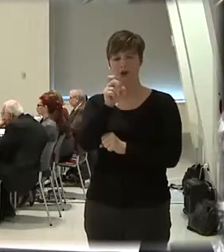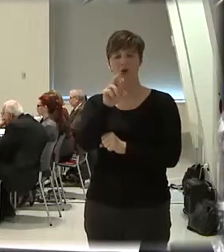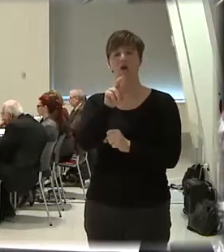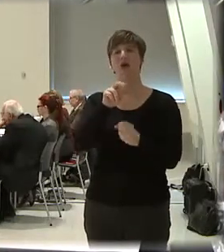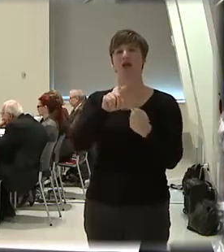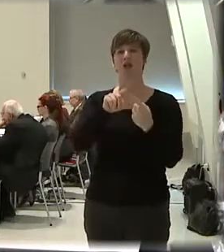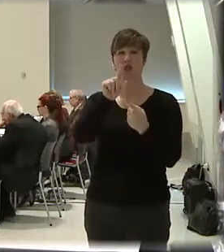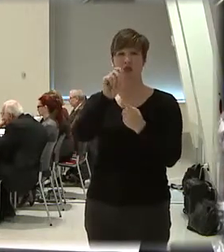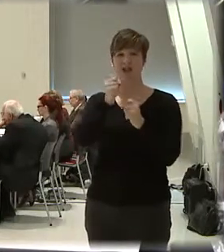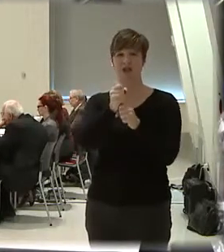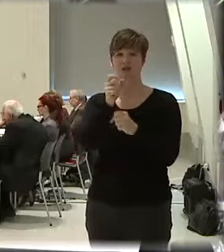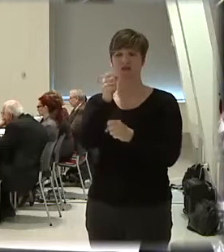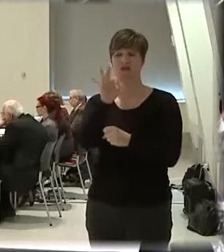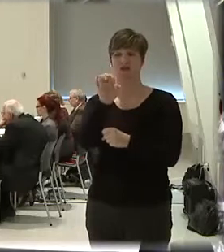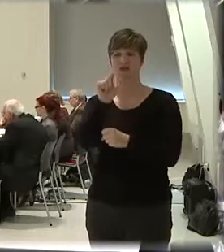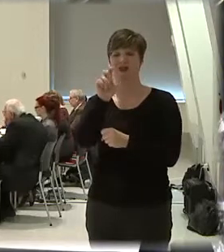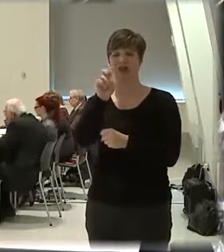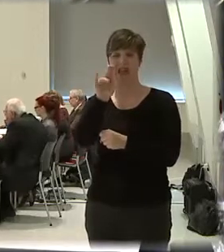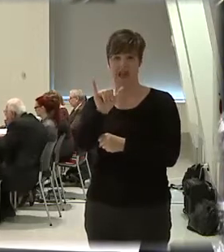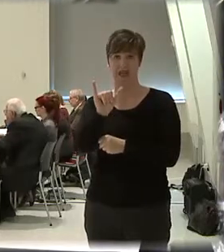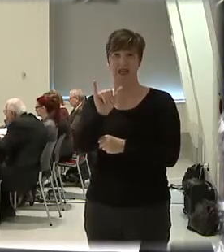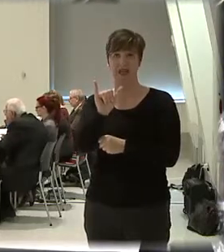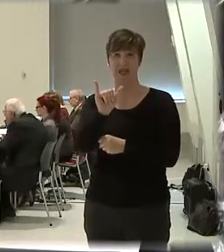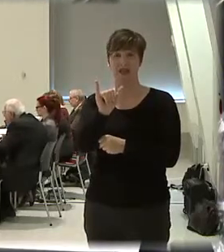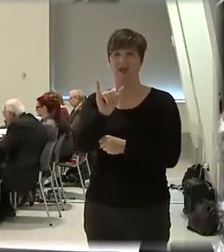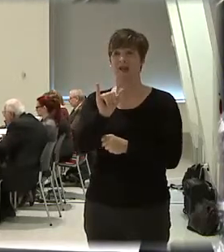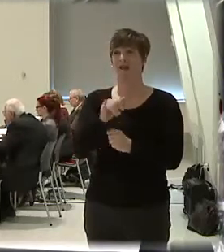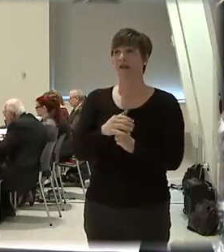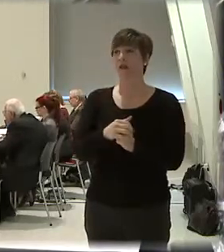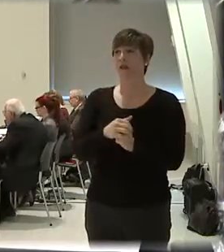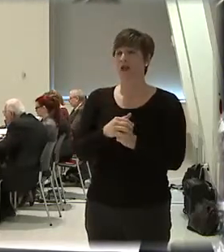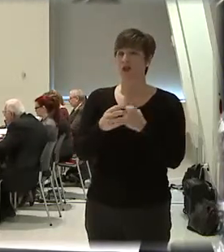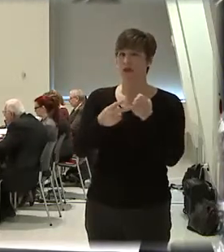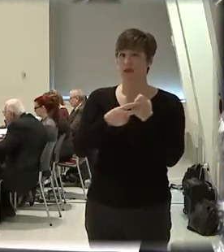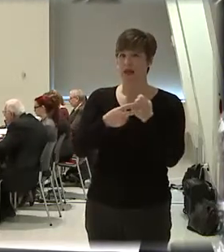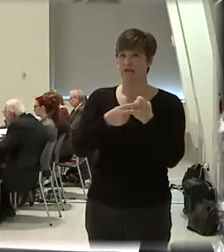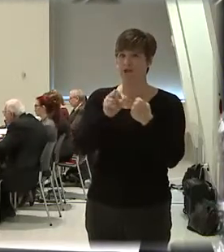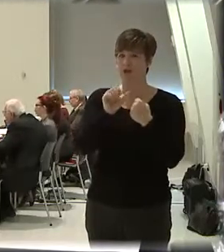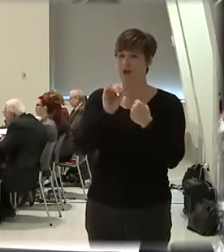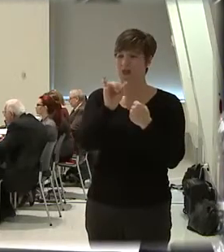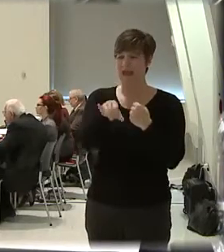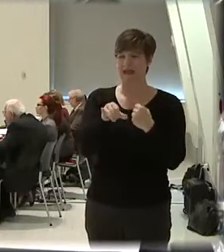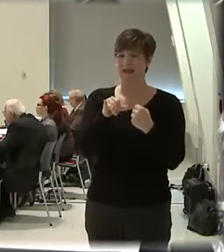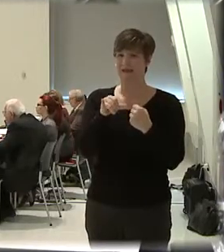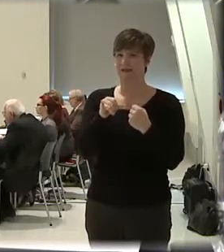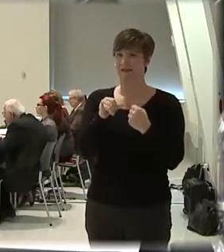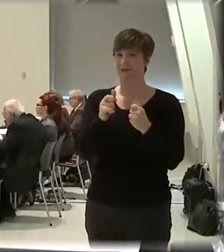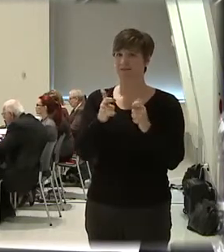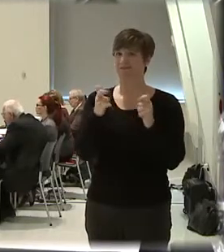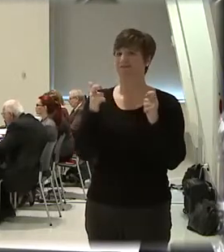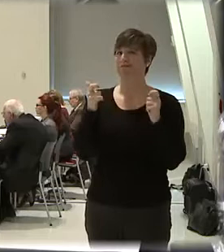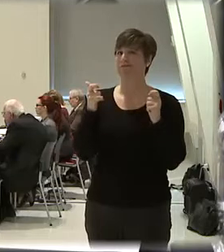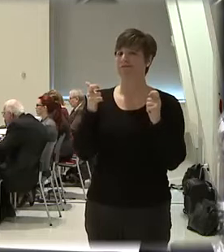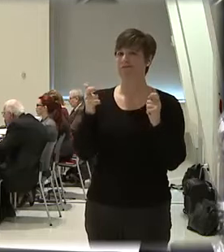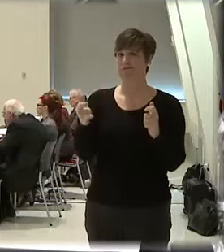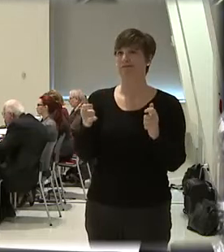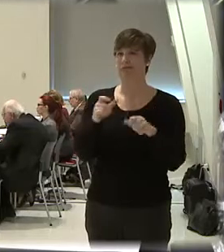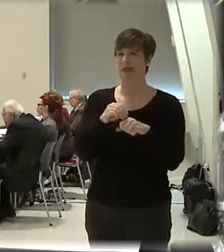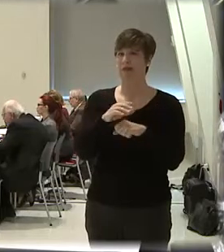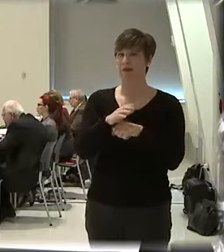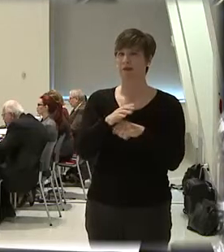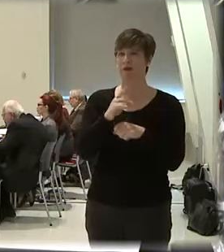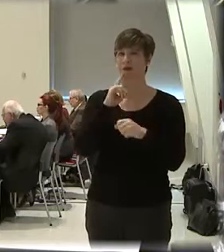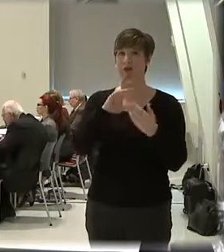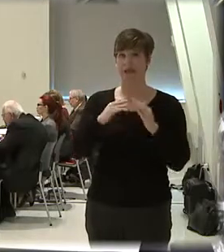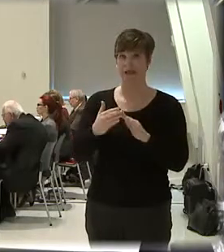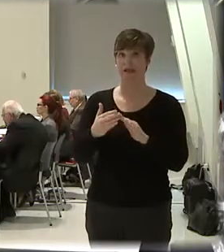post conviction. So that has significant implications for the